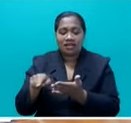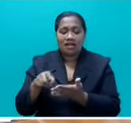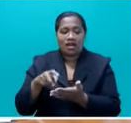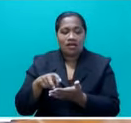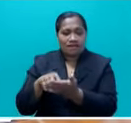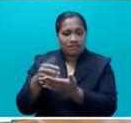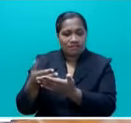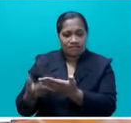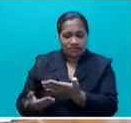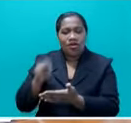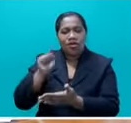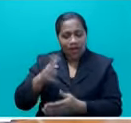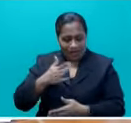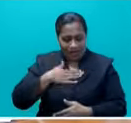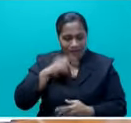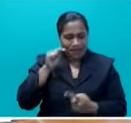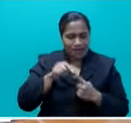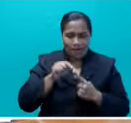That's my point.